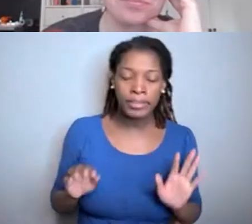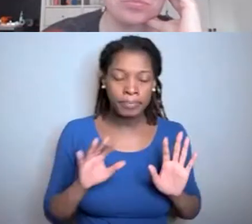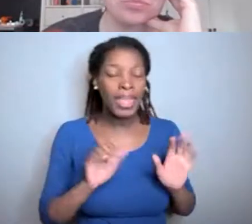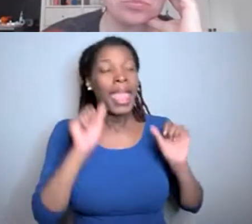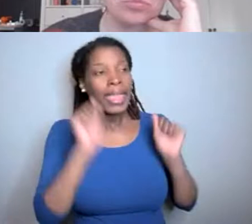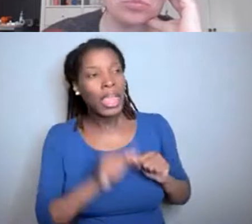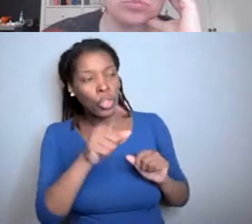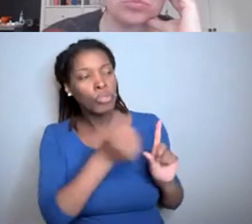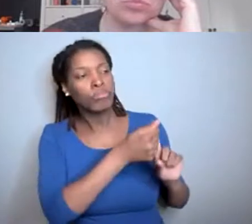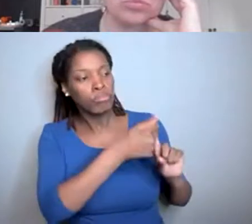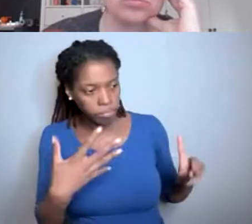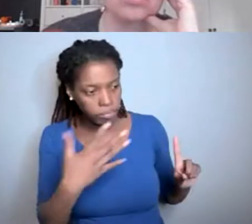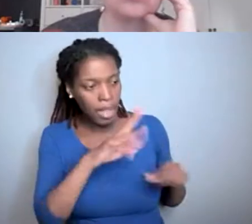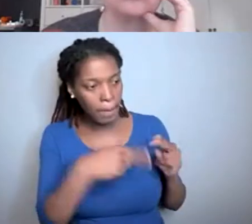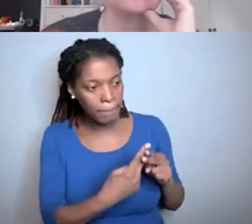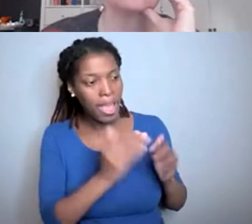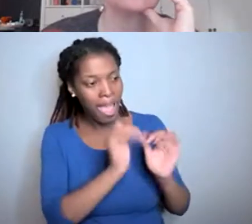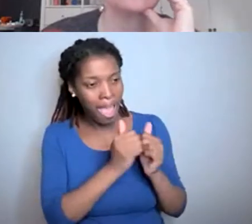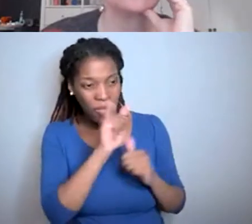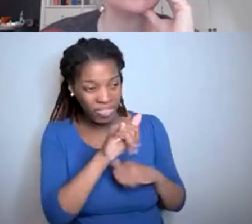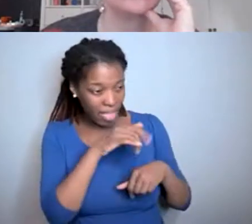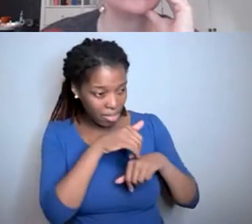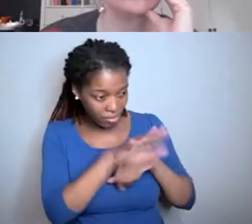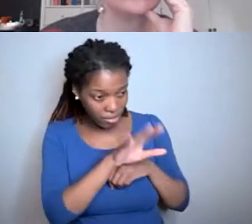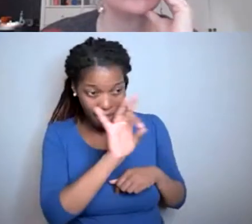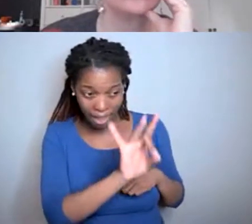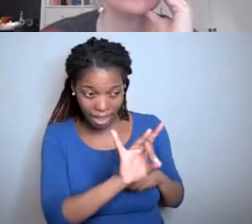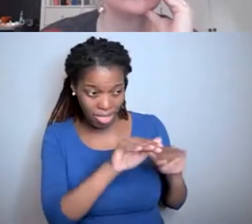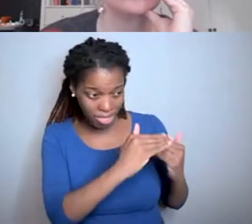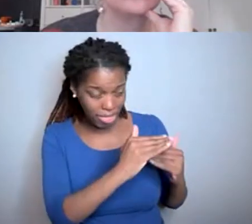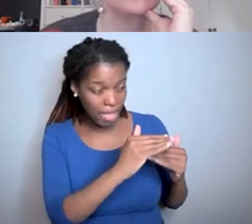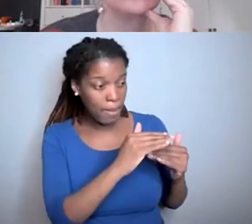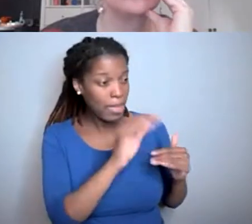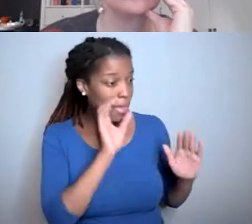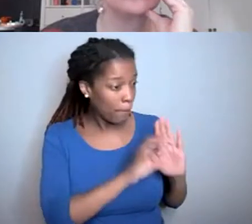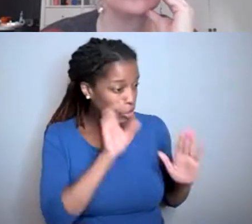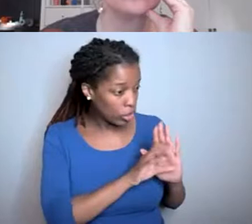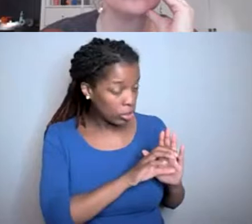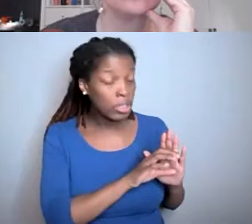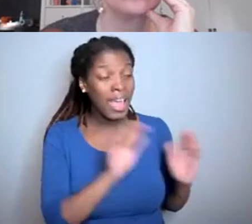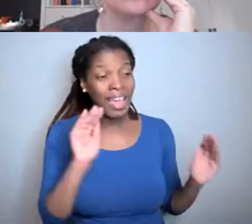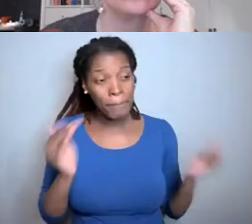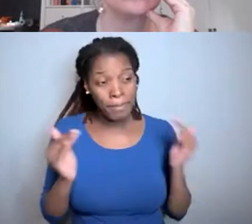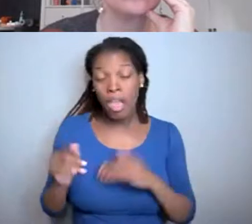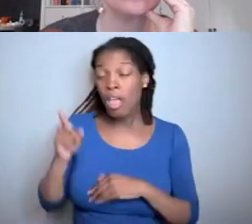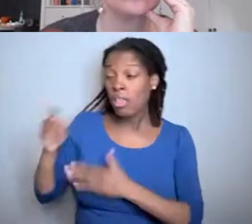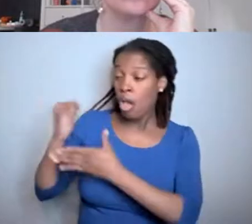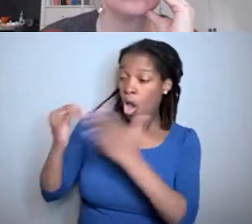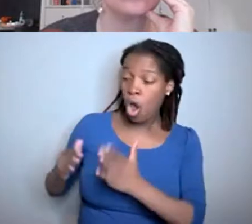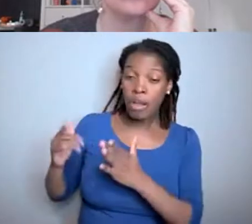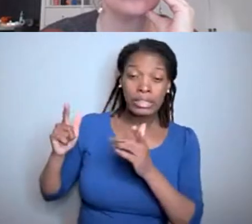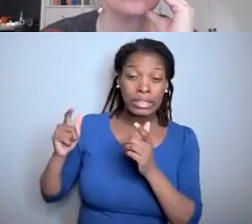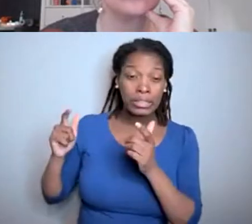more to how the images provided in the application and the artist's larger body of work would be considered